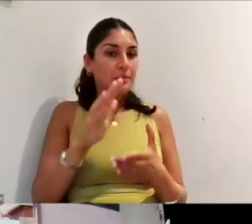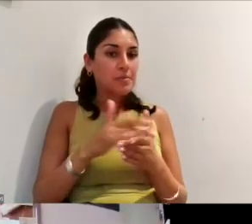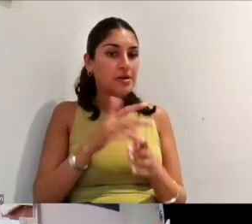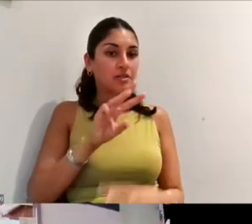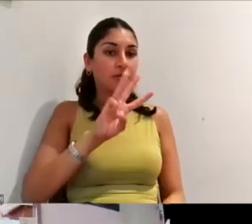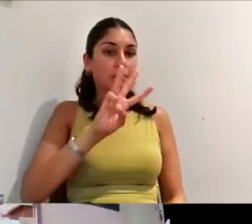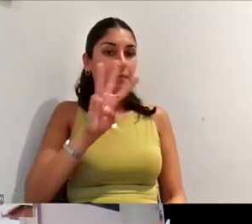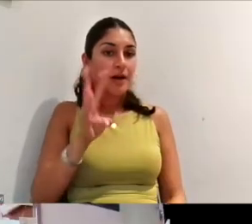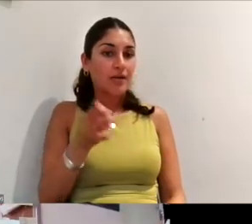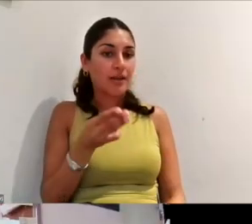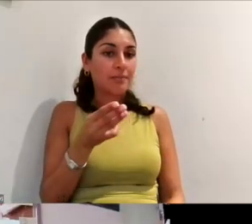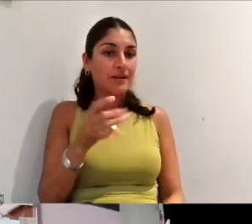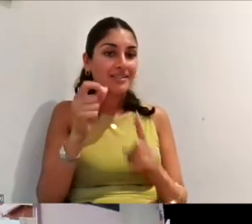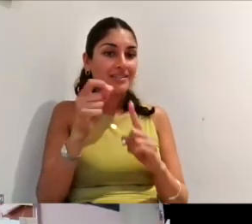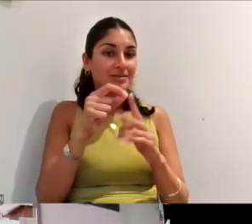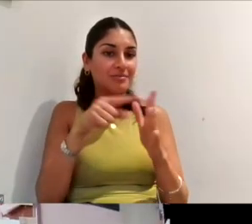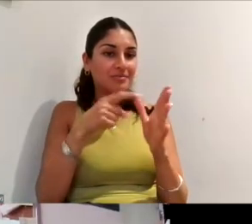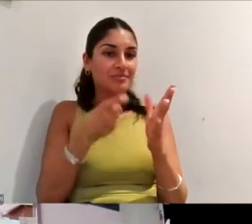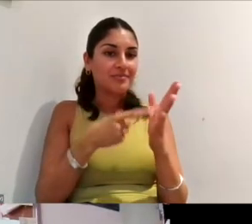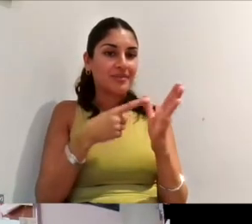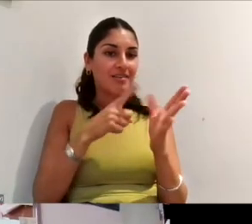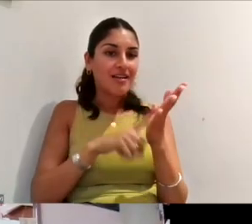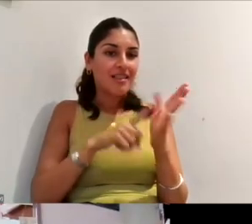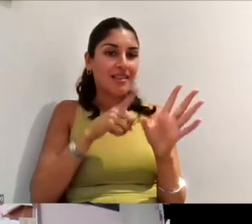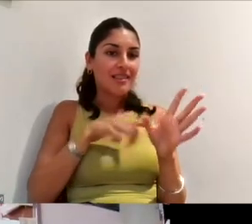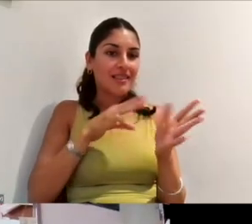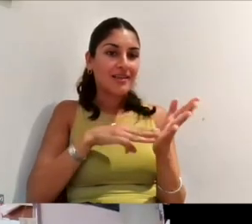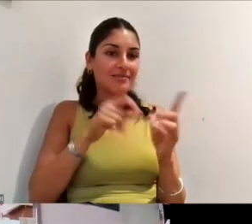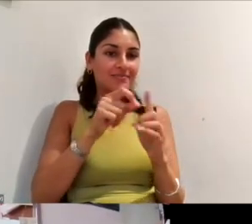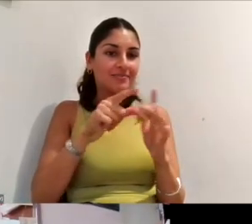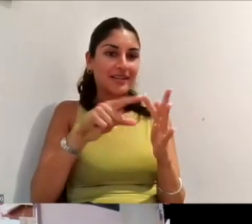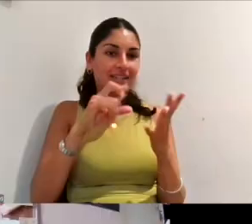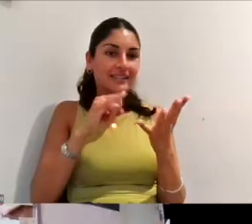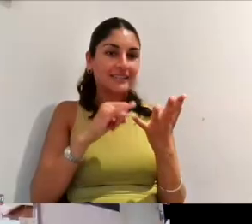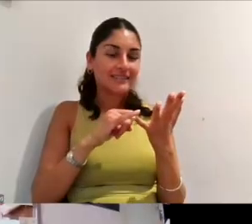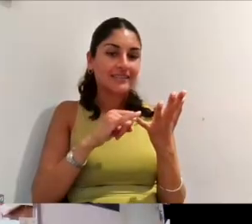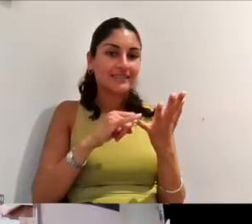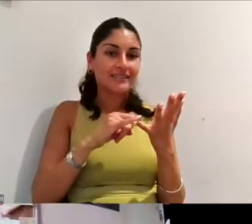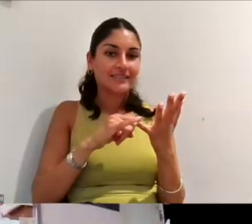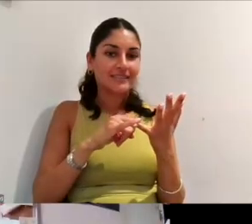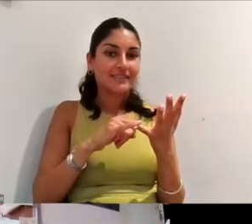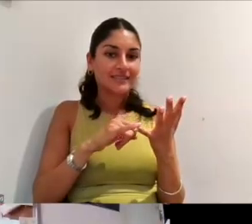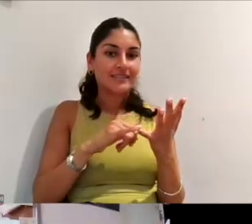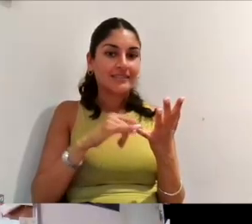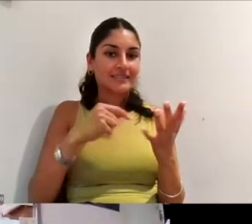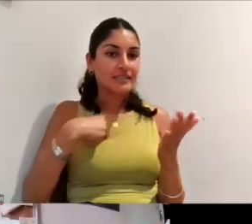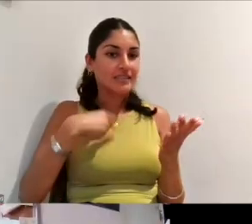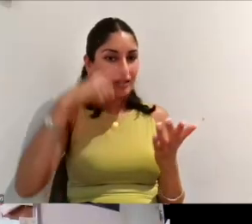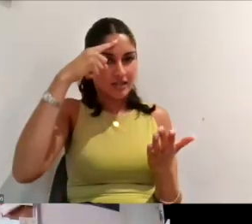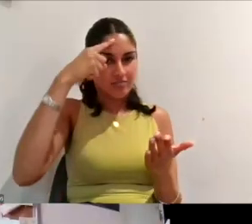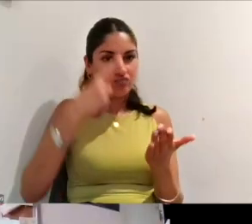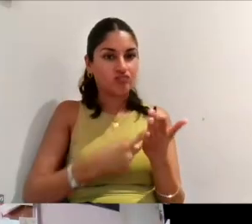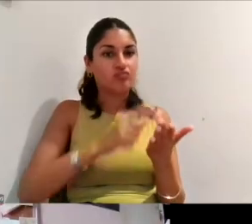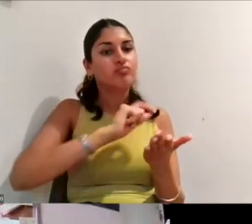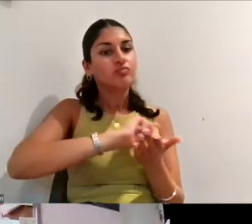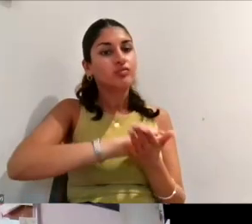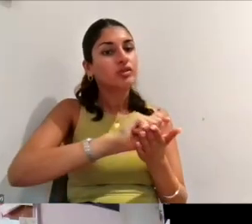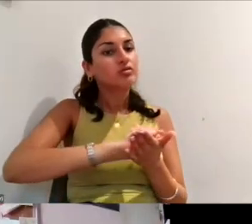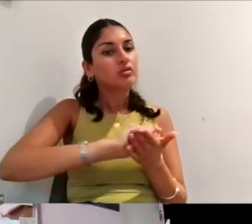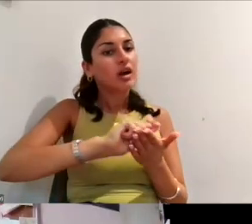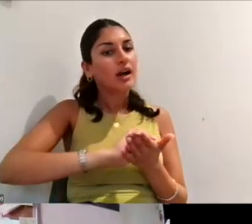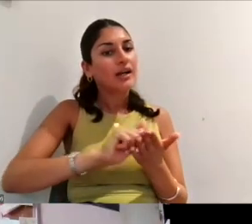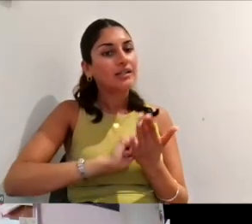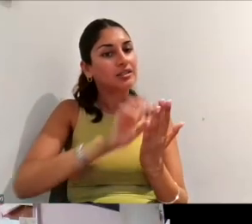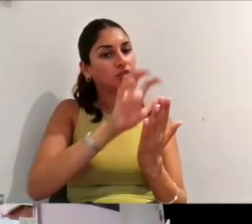Paralympics, I thought a big piece of writing